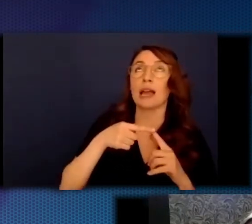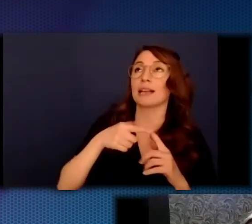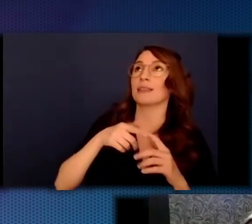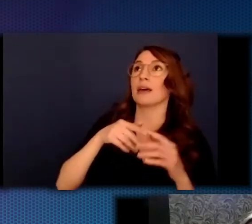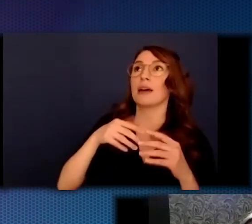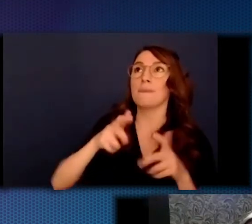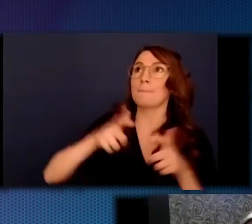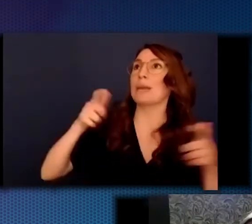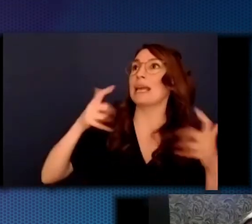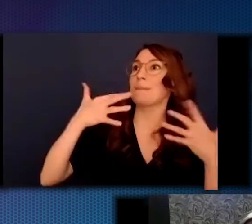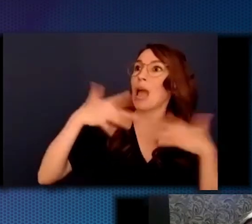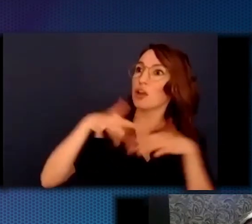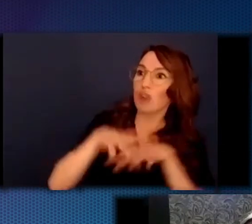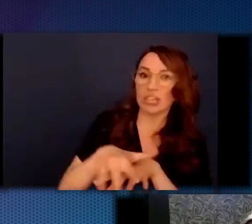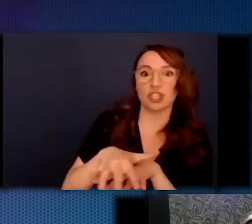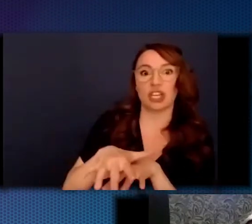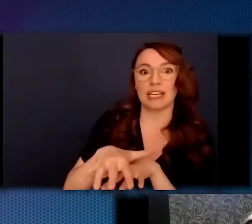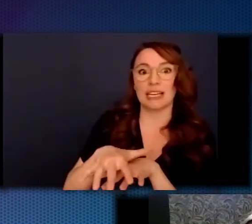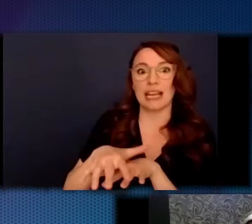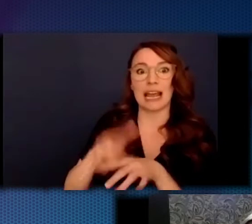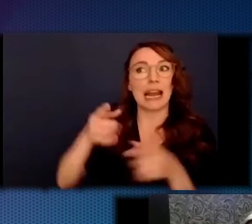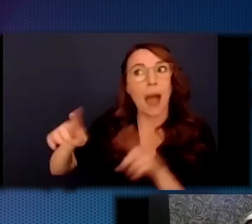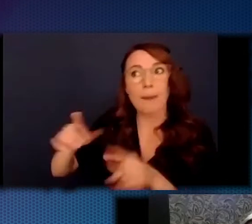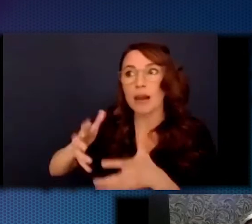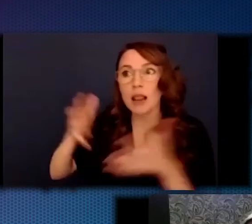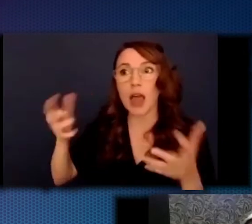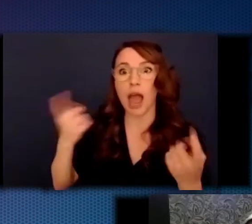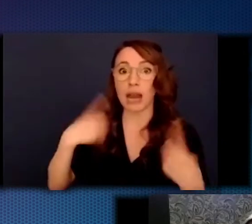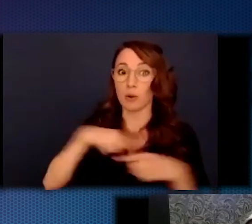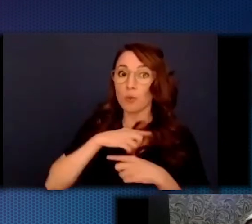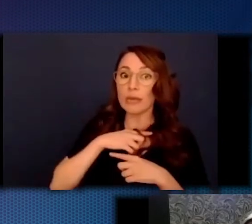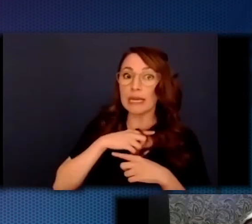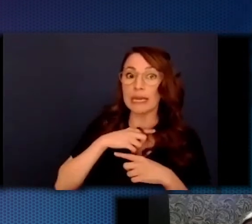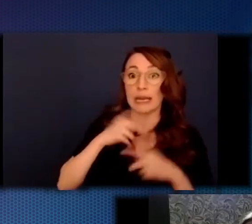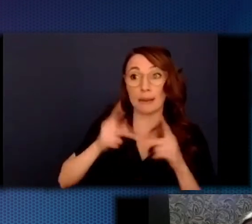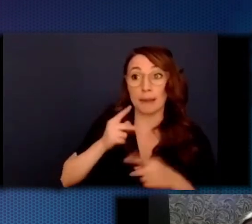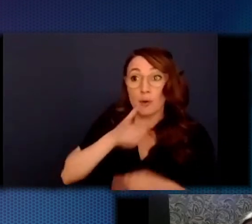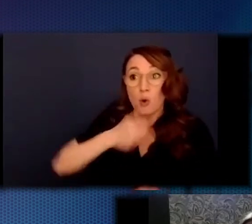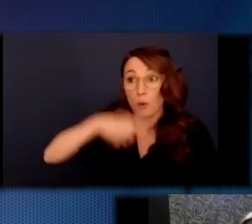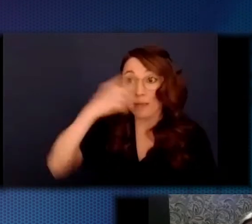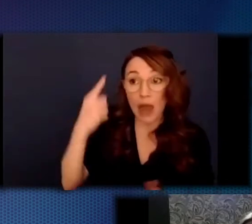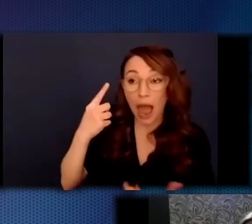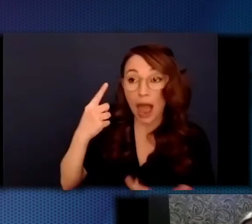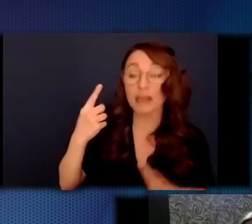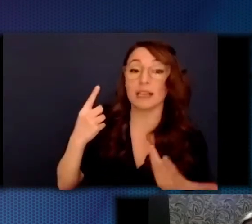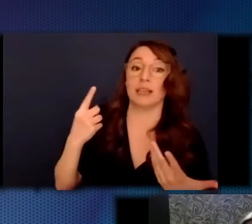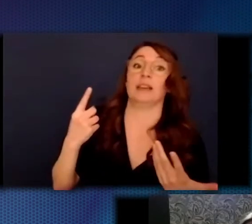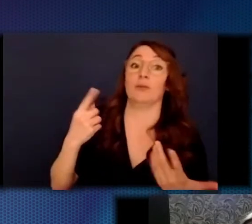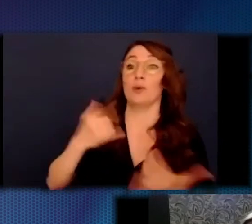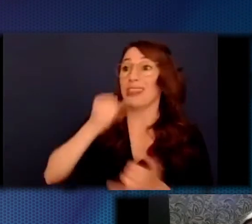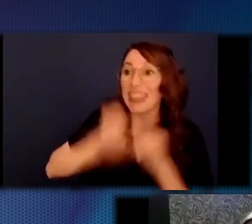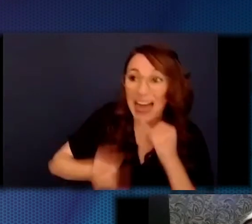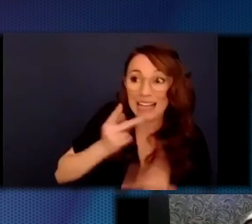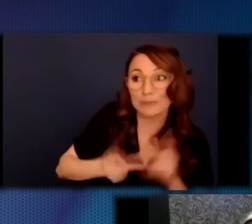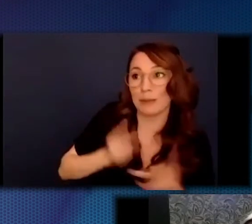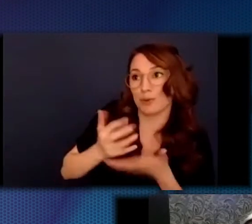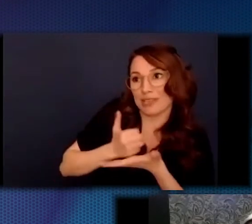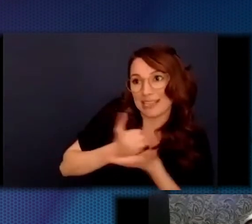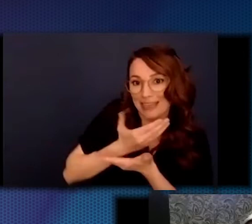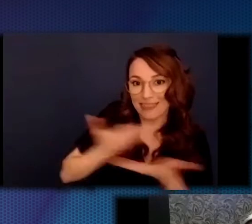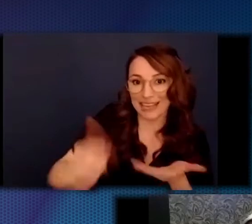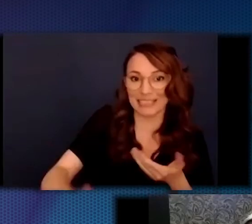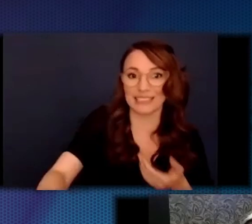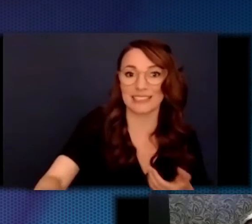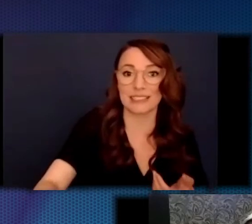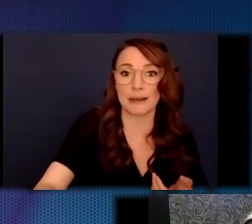lot, and we were the last people to get things. So probably our structure would be the newest one around. And if that's not enough for you, my kids